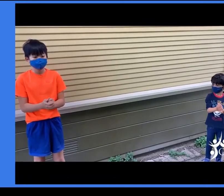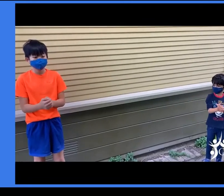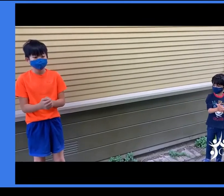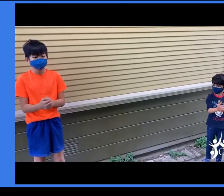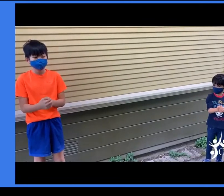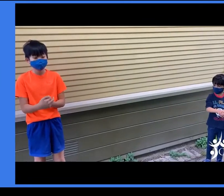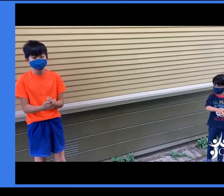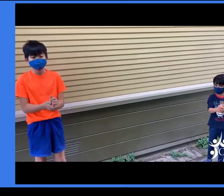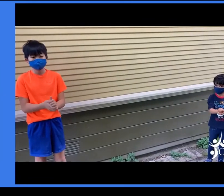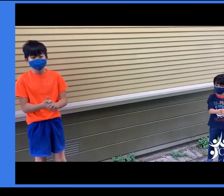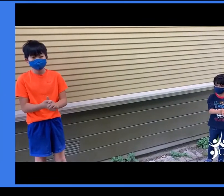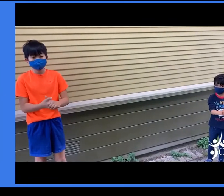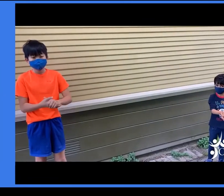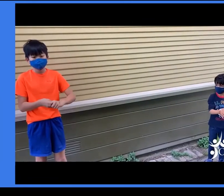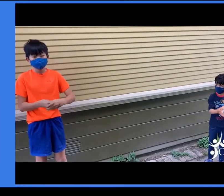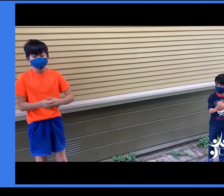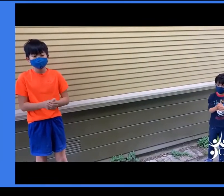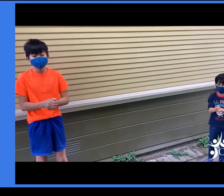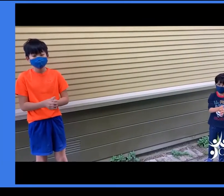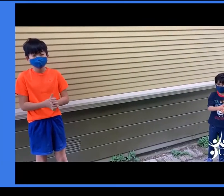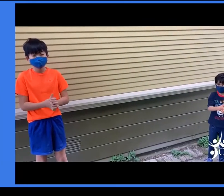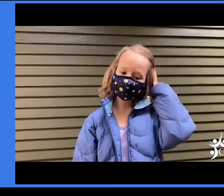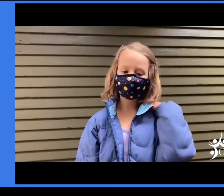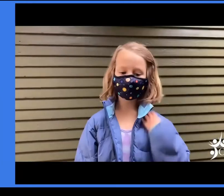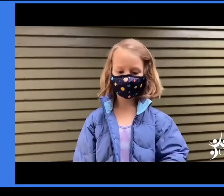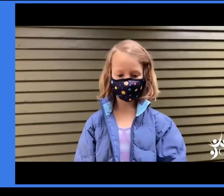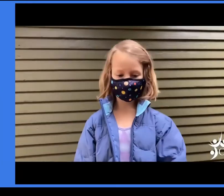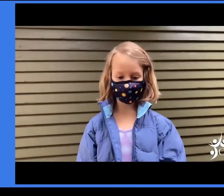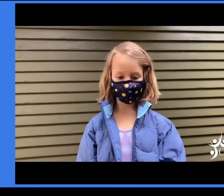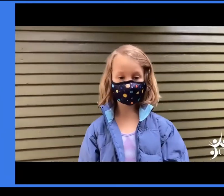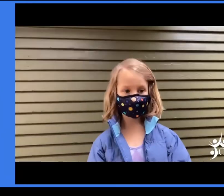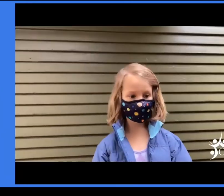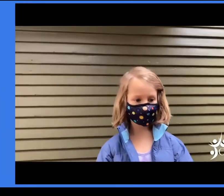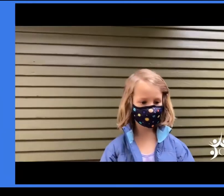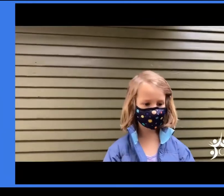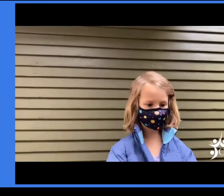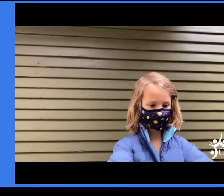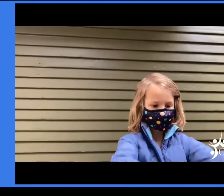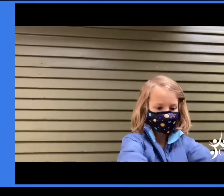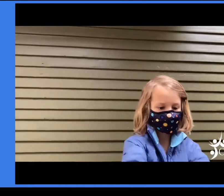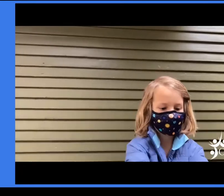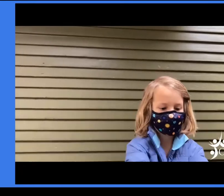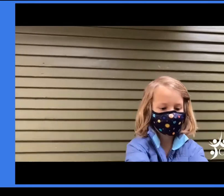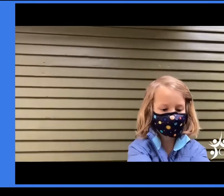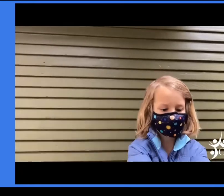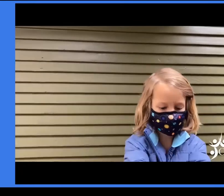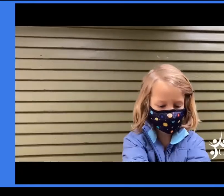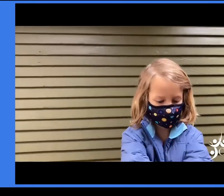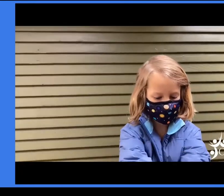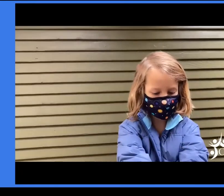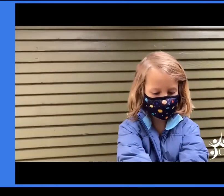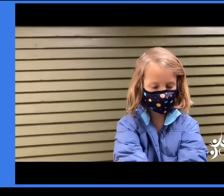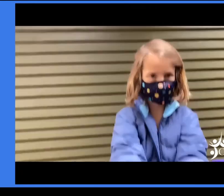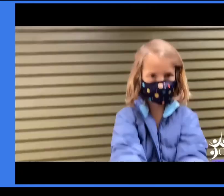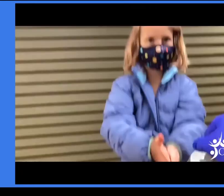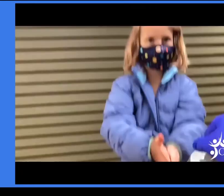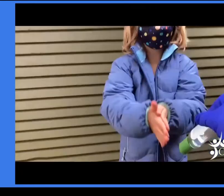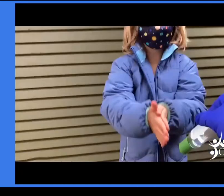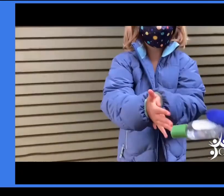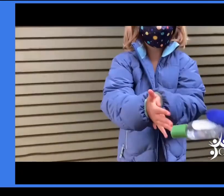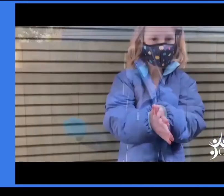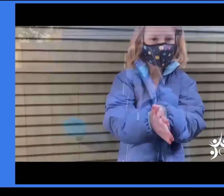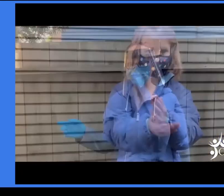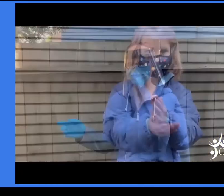Start by standing at least 6 feet apart from the other students. The teacher is going to help you wash your hands before you do the test or give you some hand